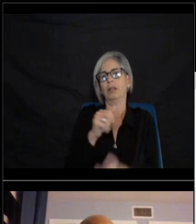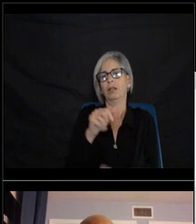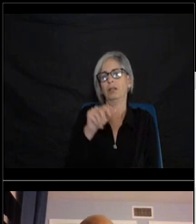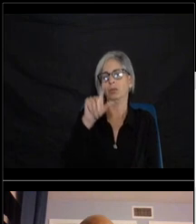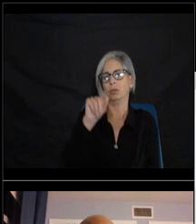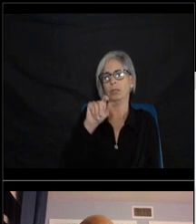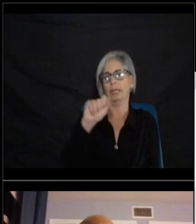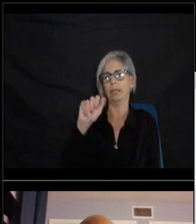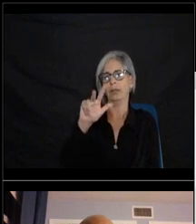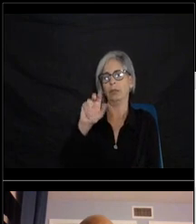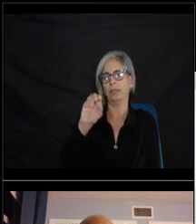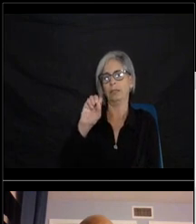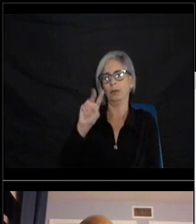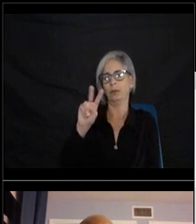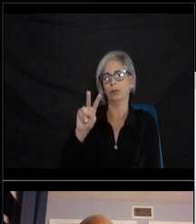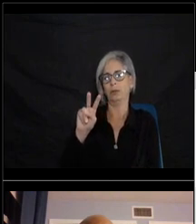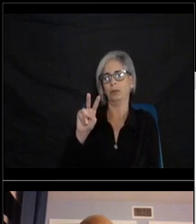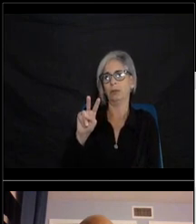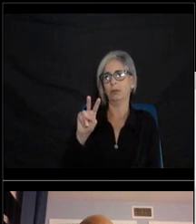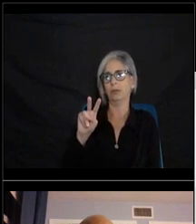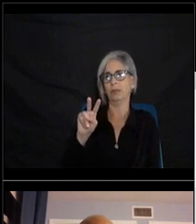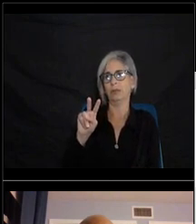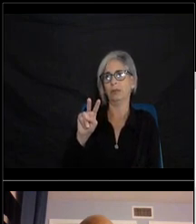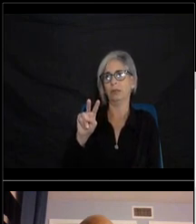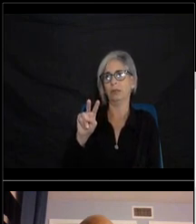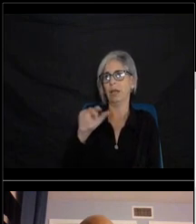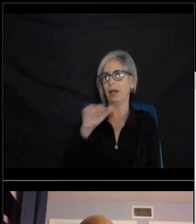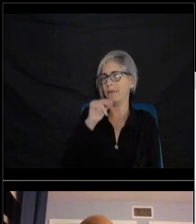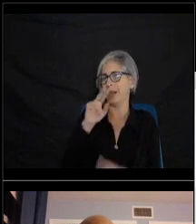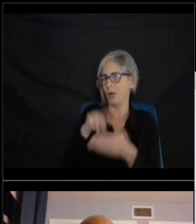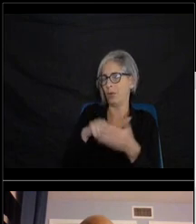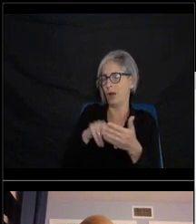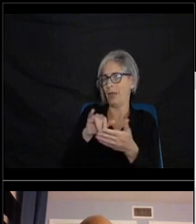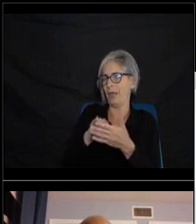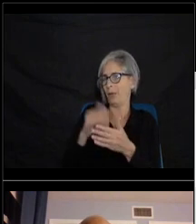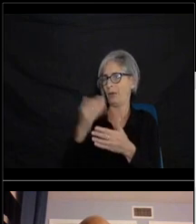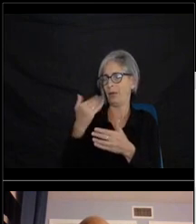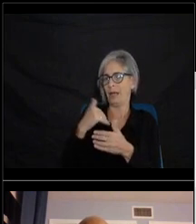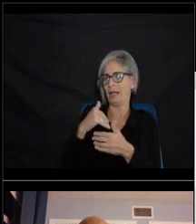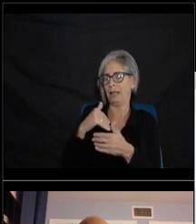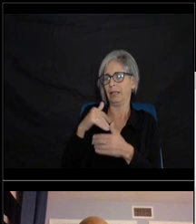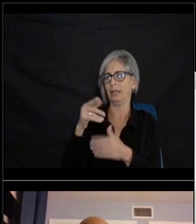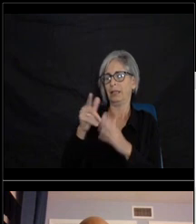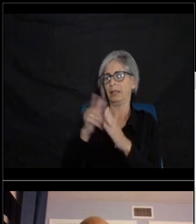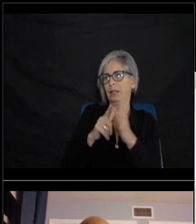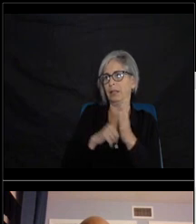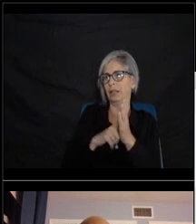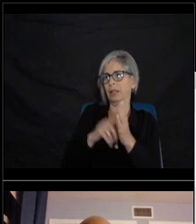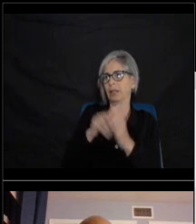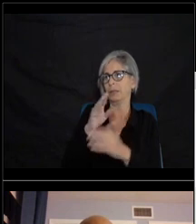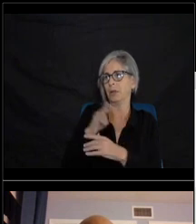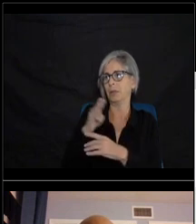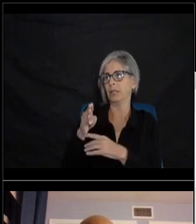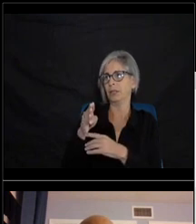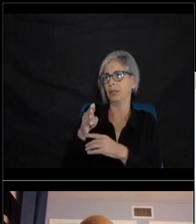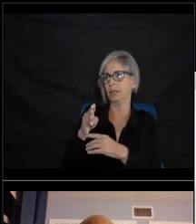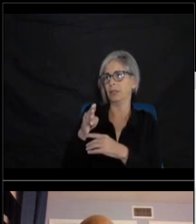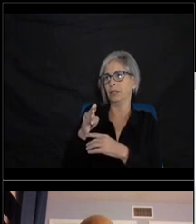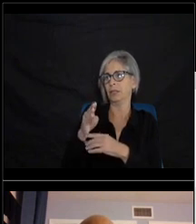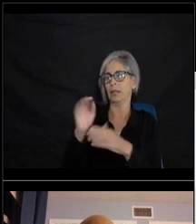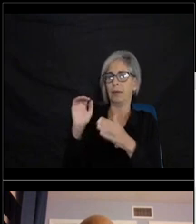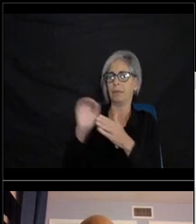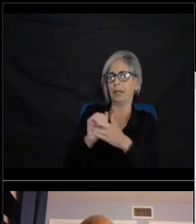20-032? Mayor, I don't think I read that one yet. It's an ordinance of the City of Boynton Beach, Florida, amending